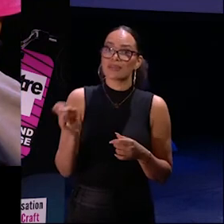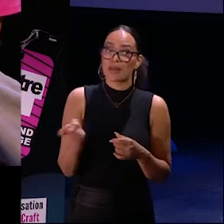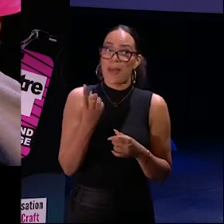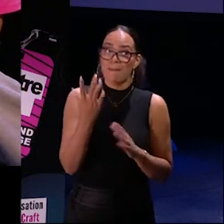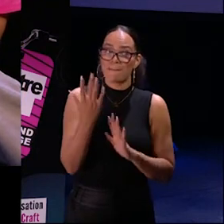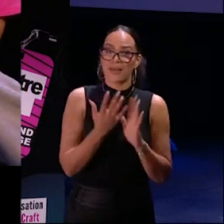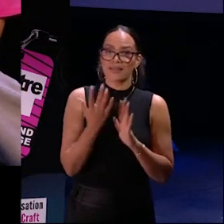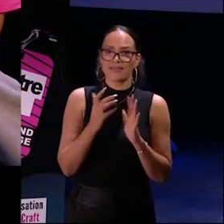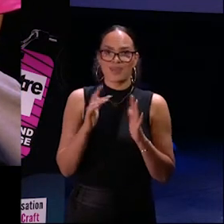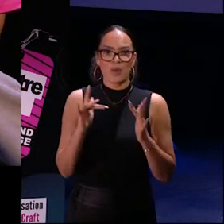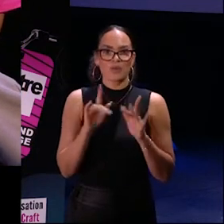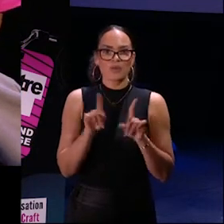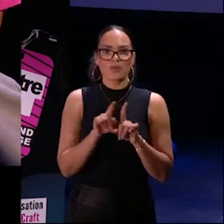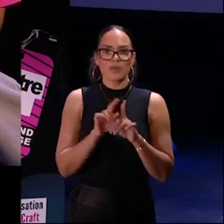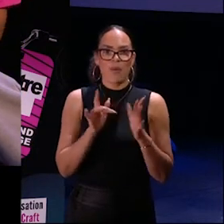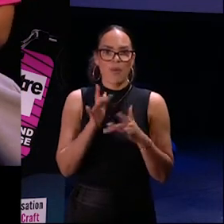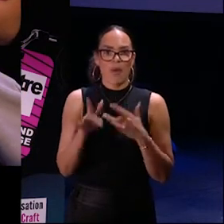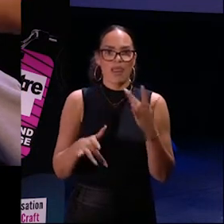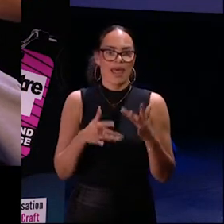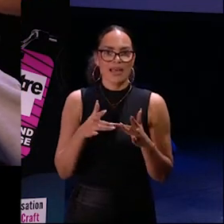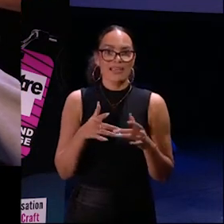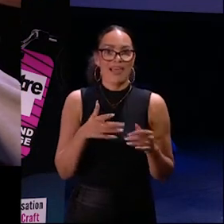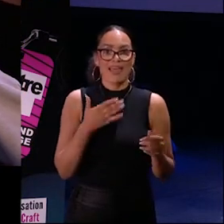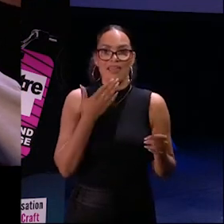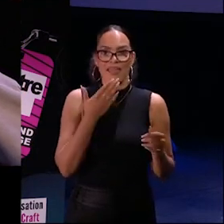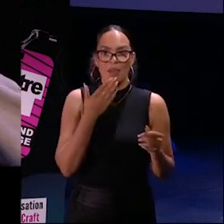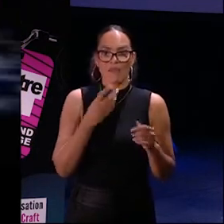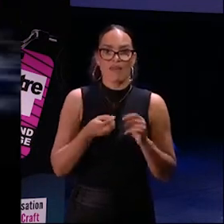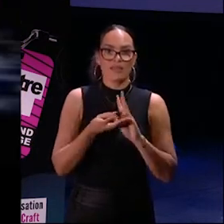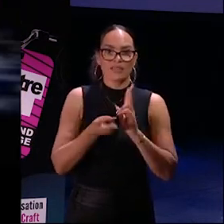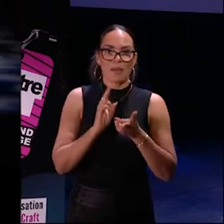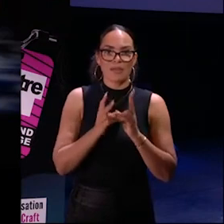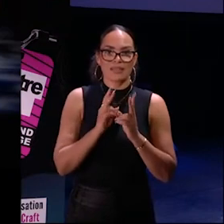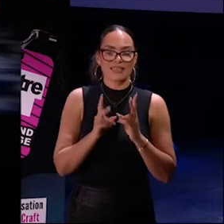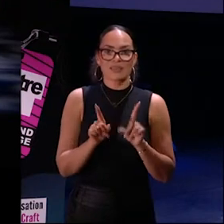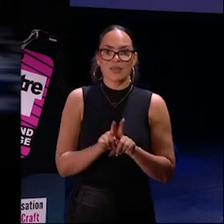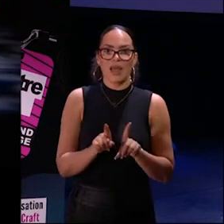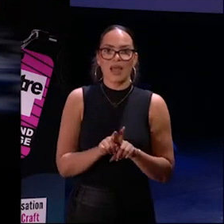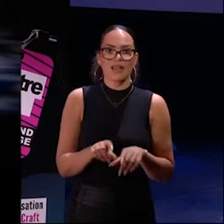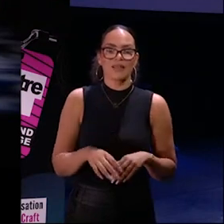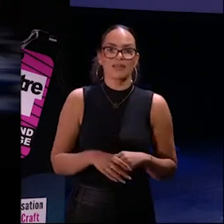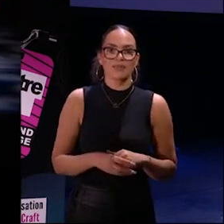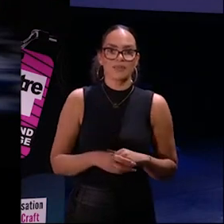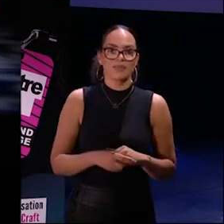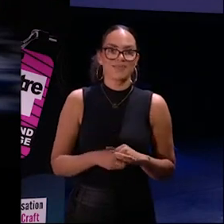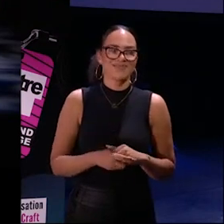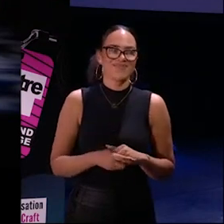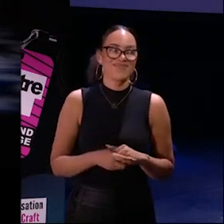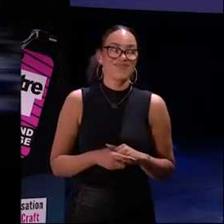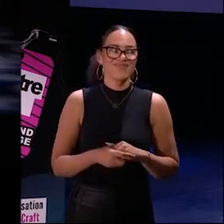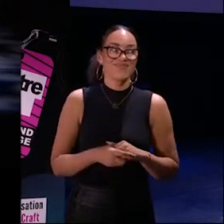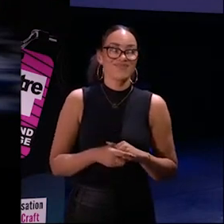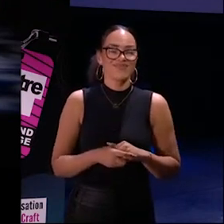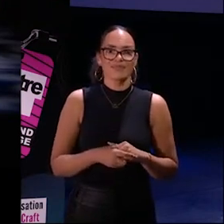and online. I've been Darcy Spatsaber. Thank you so much to our BSL interpreters as well. And make sure you head